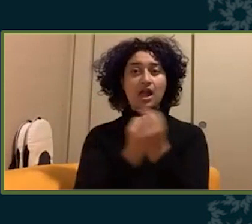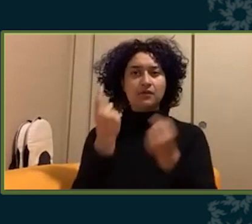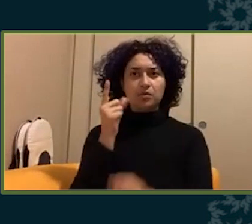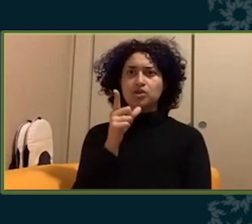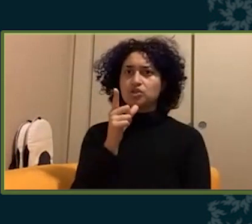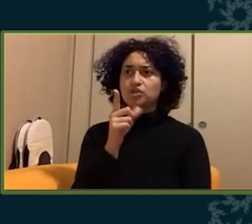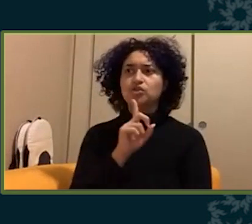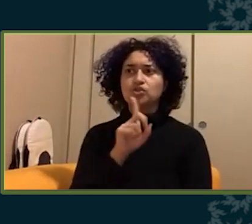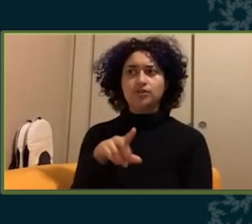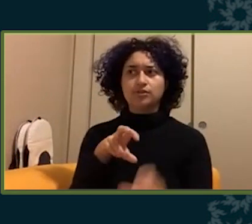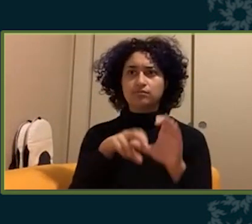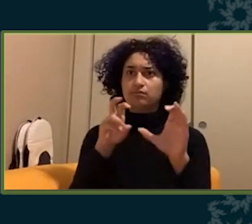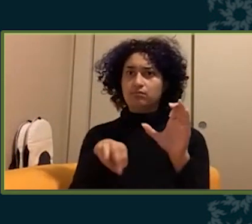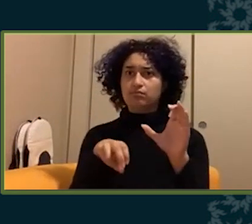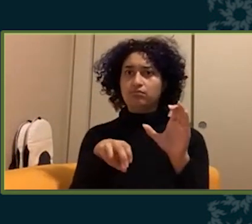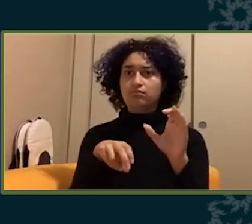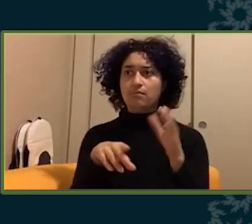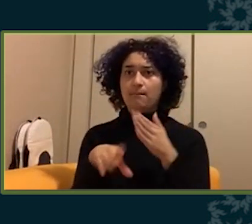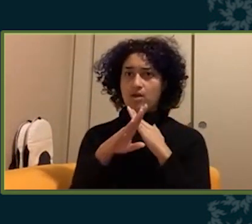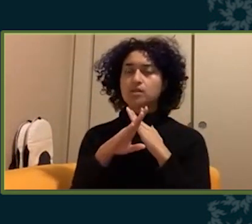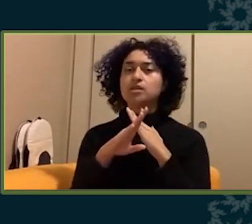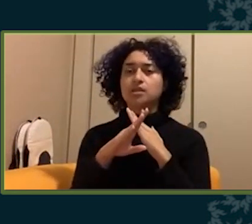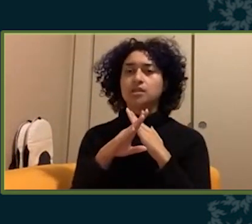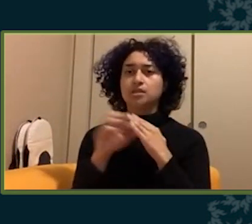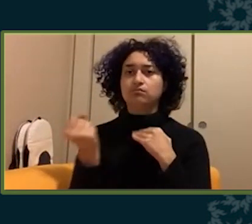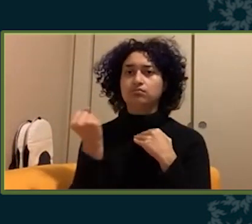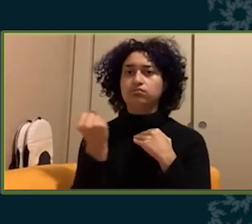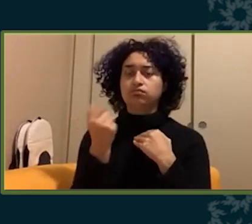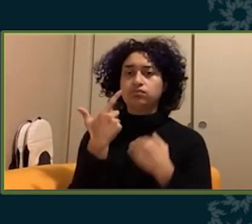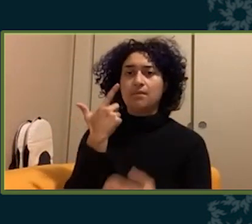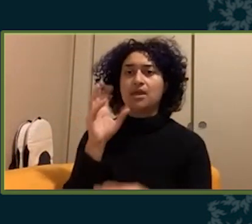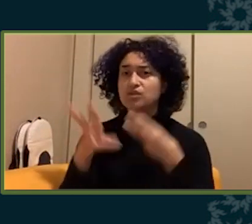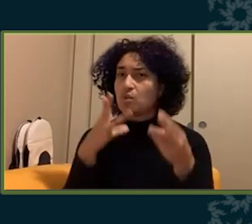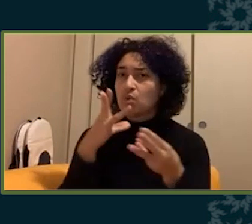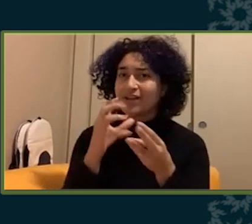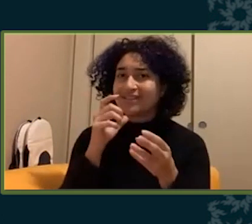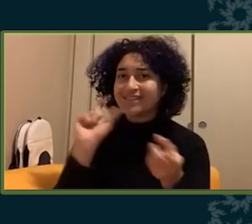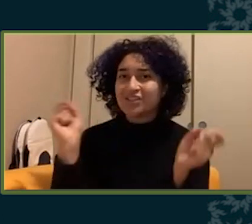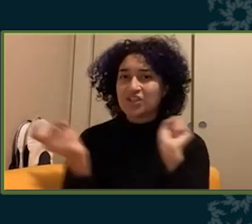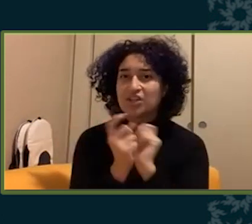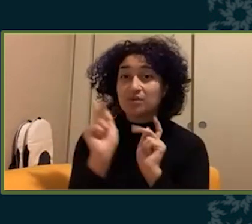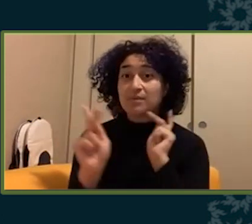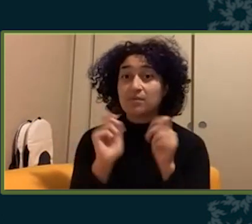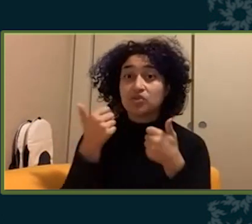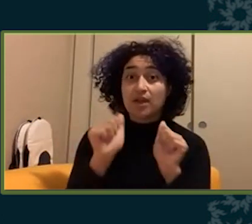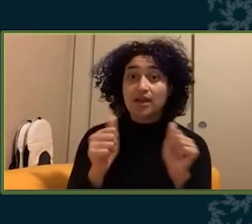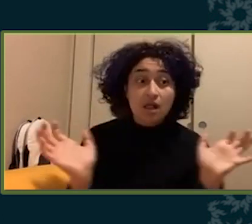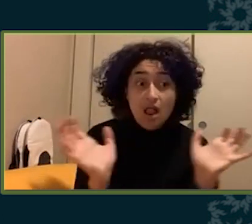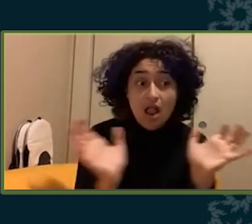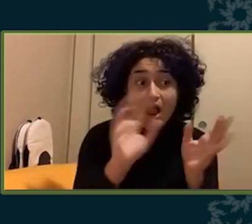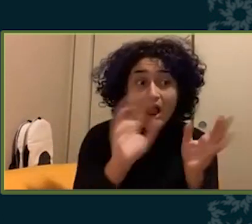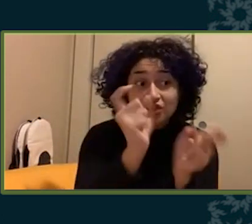beat, because the world doesn't change by people trying to change it. The